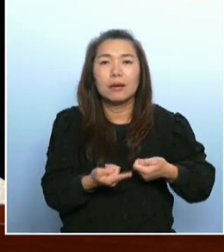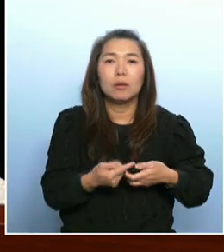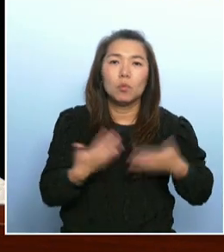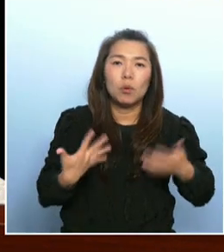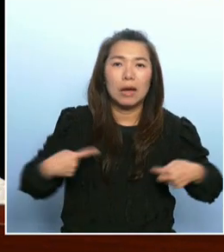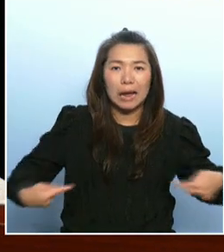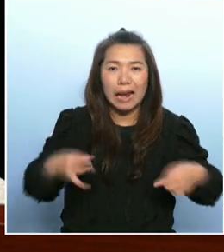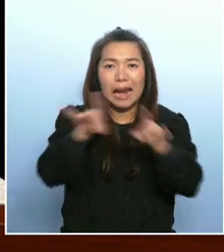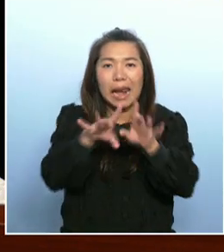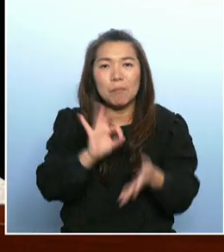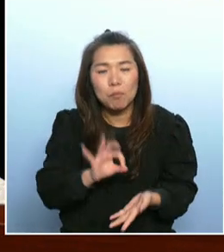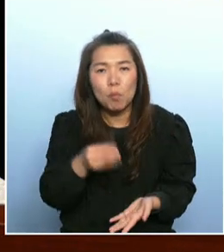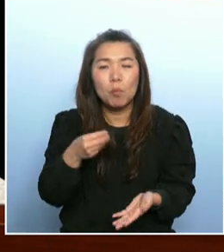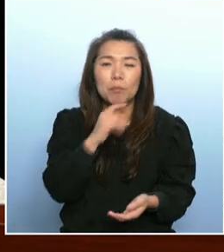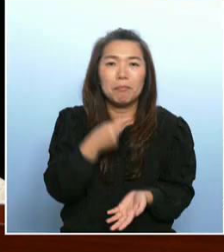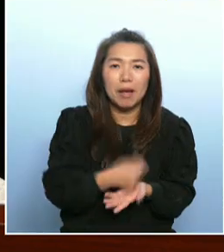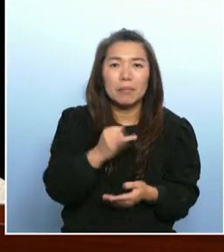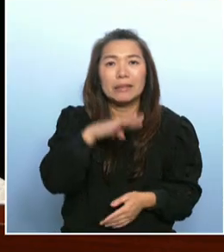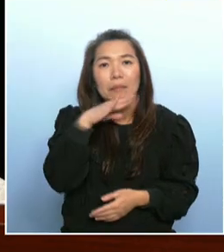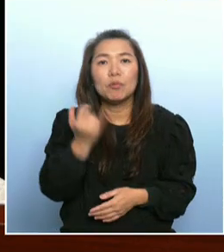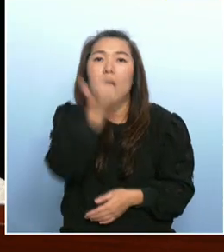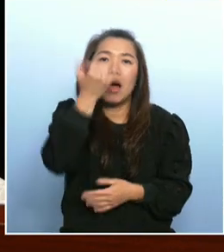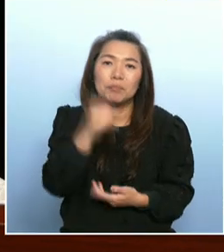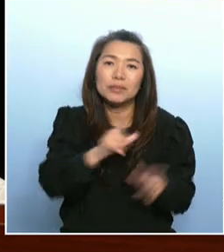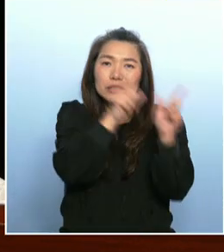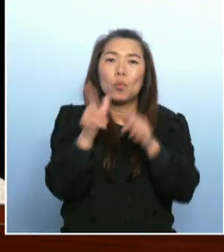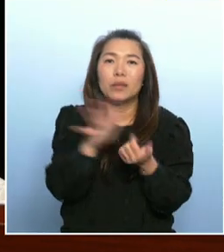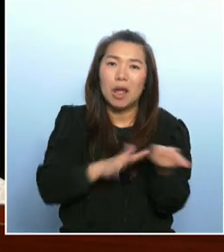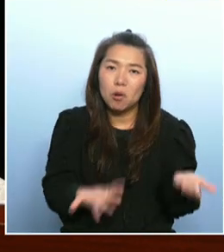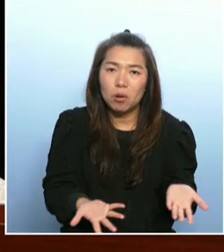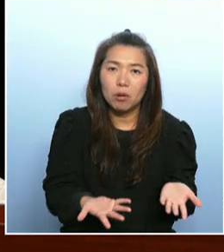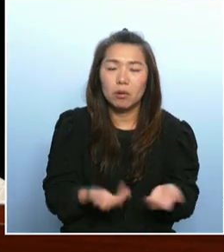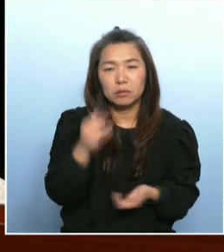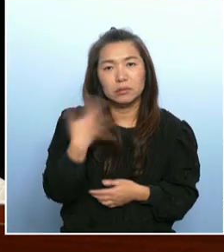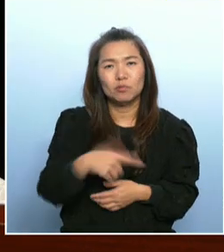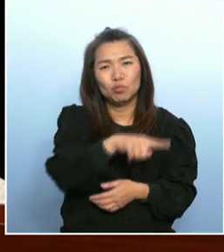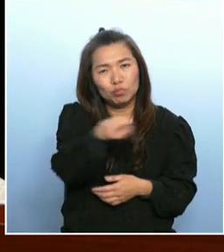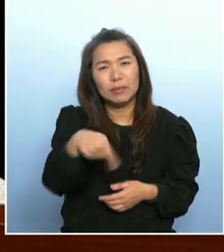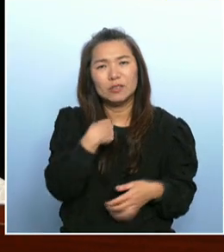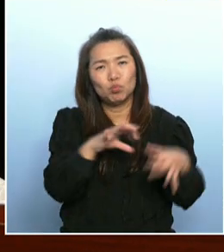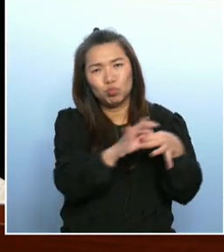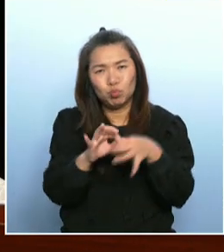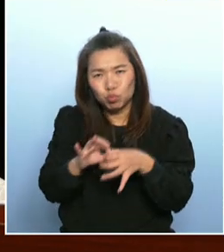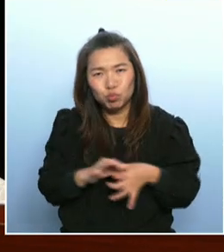electric wheelchair, they won't be able to move around, and that affects their lives.